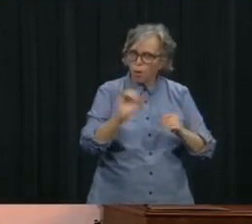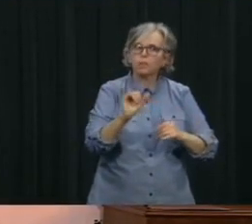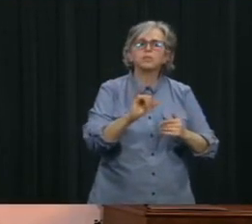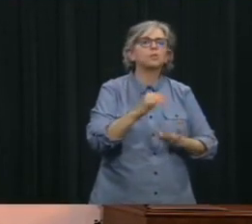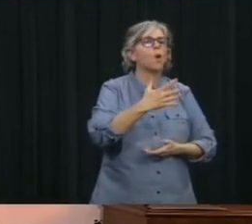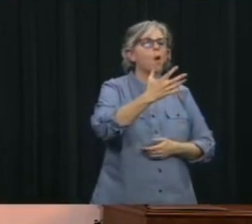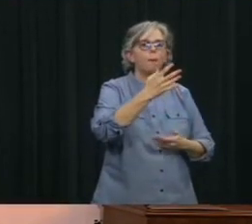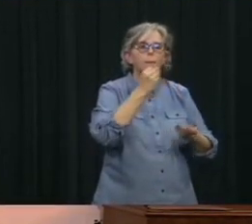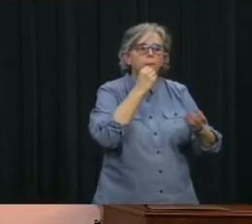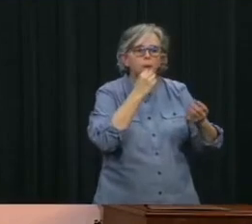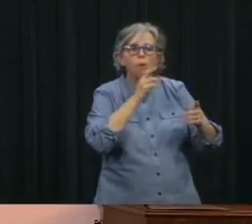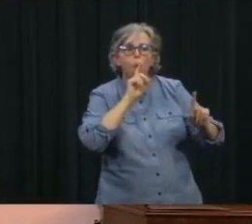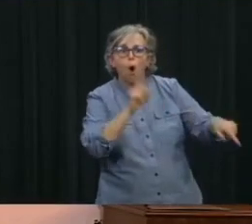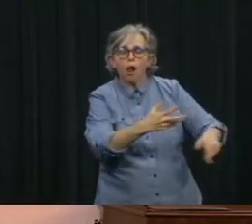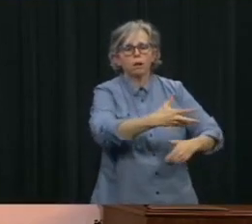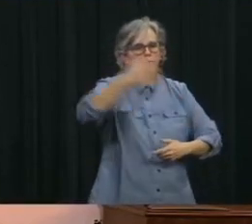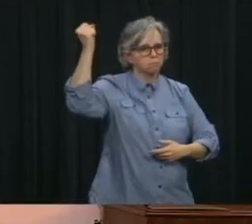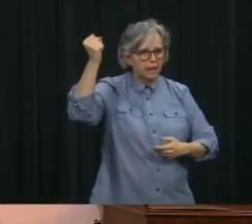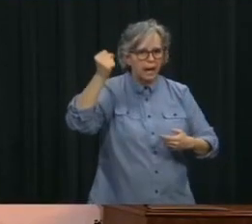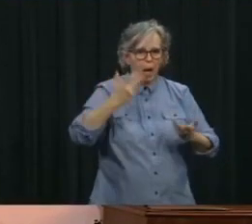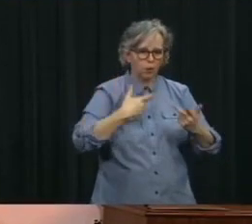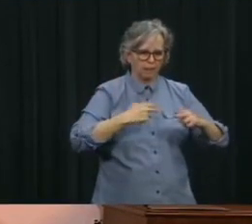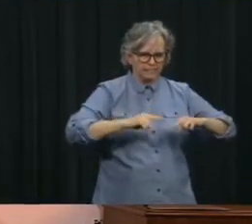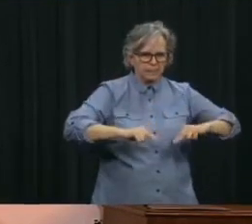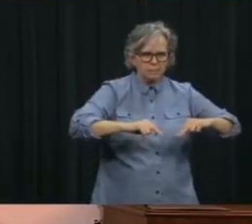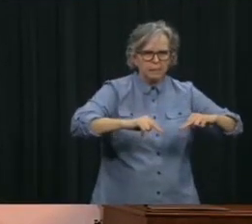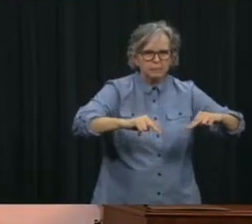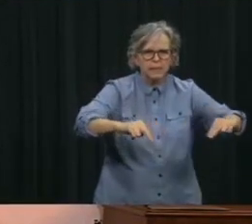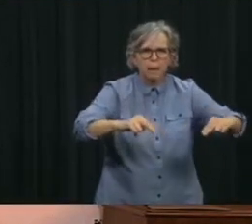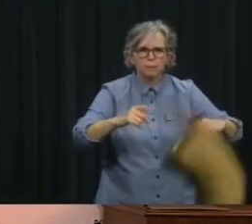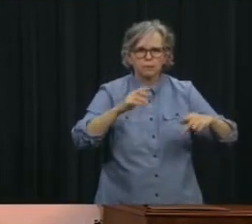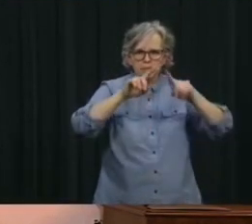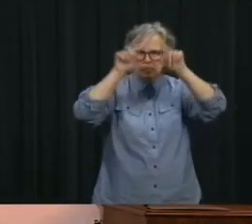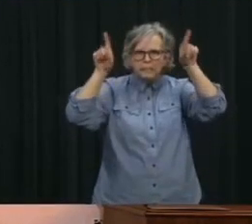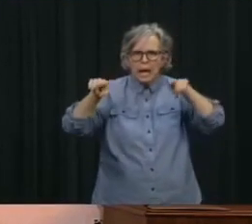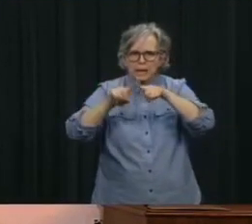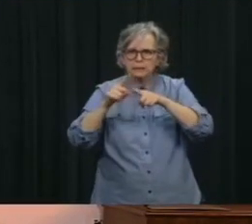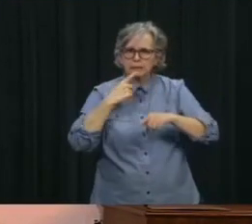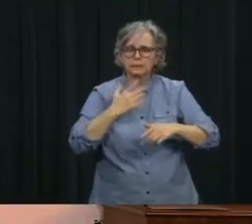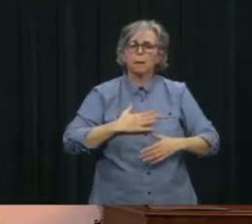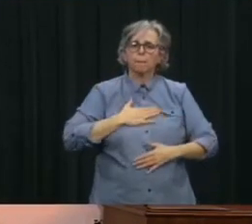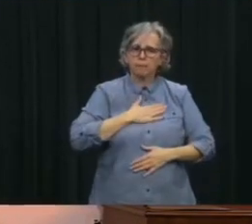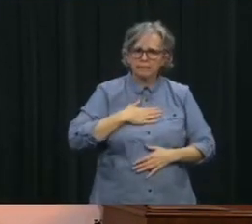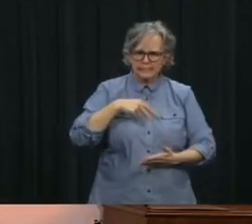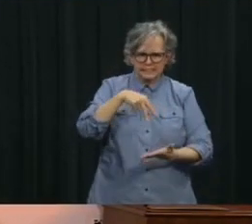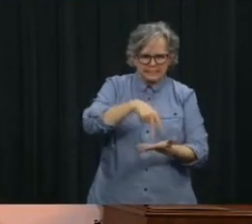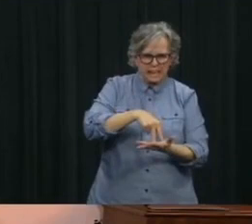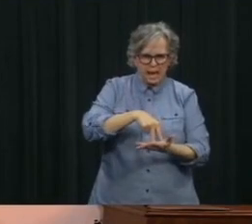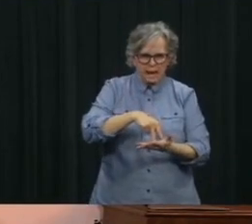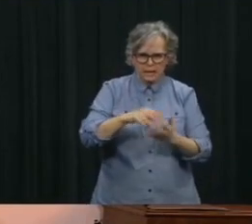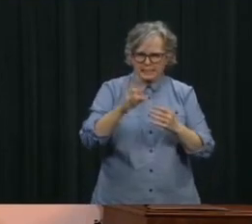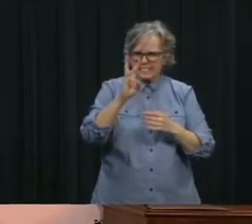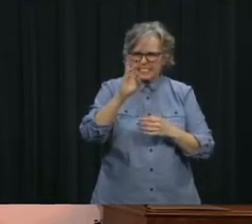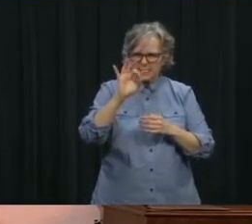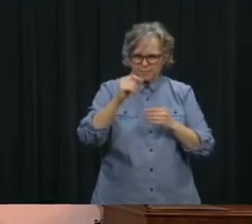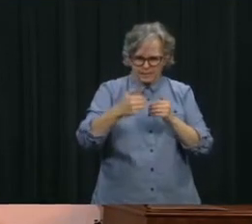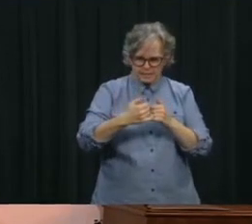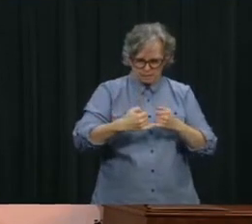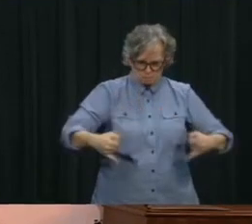lines. They put pieces of tape down on the floor with the sign that says, every 6 feet, please, respect one